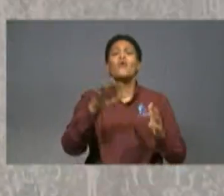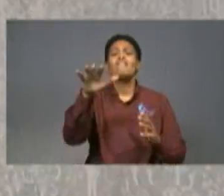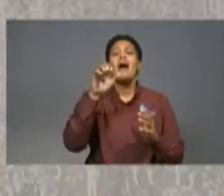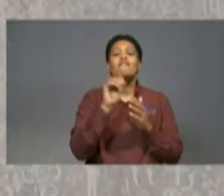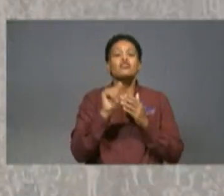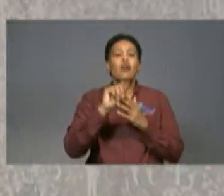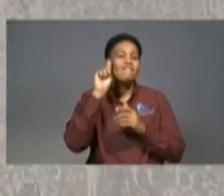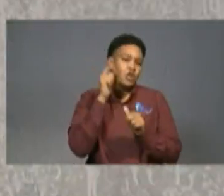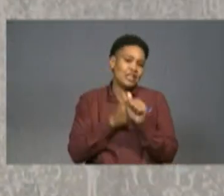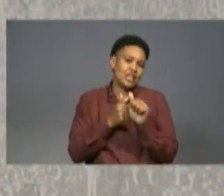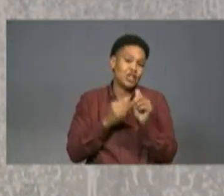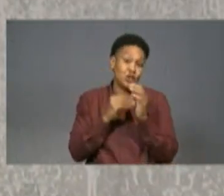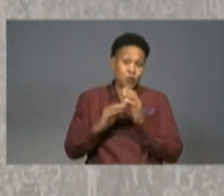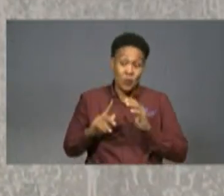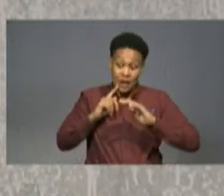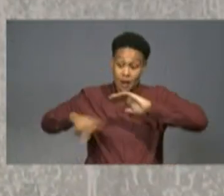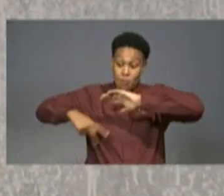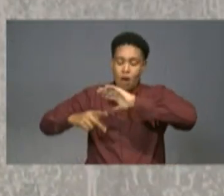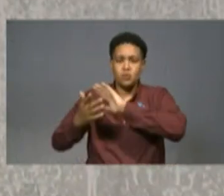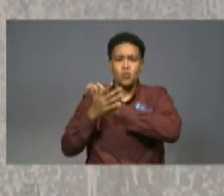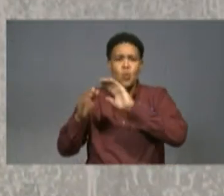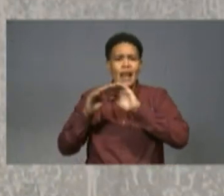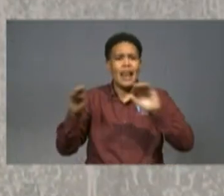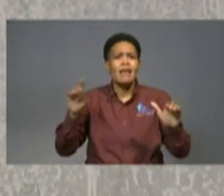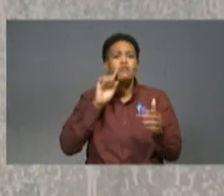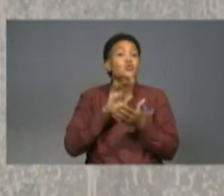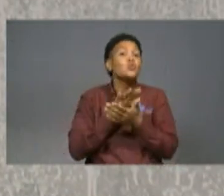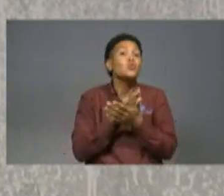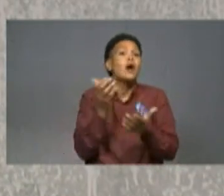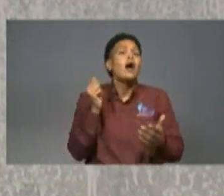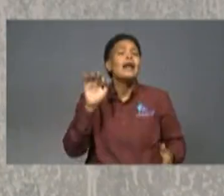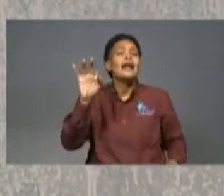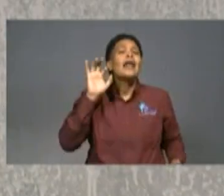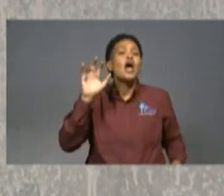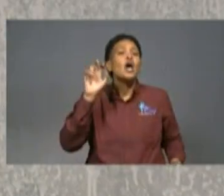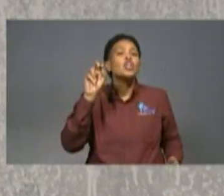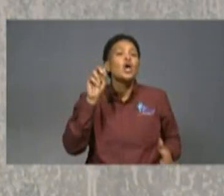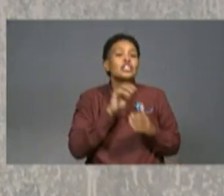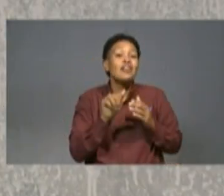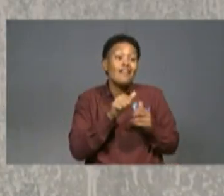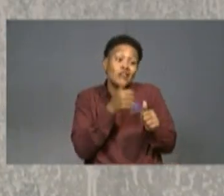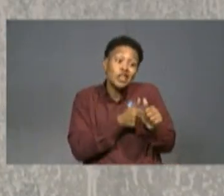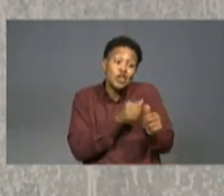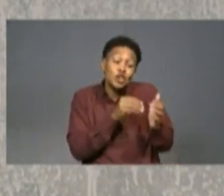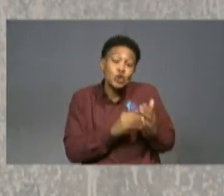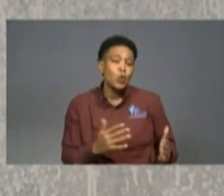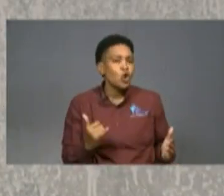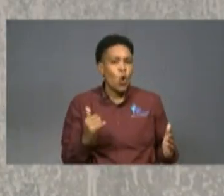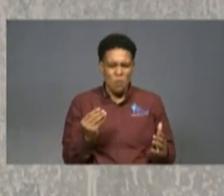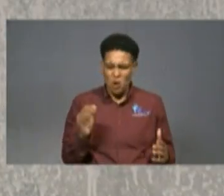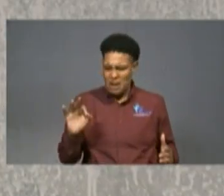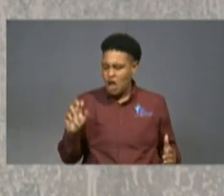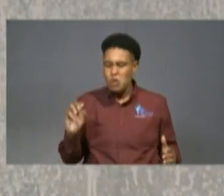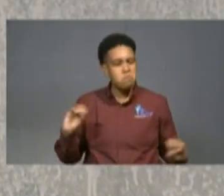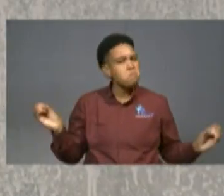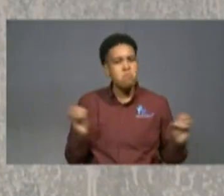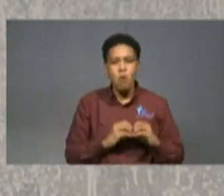per student at the primary level. The schools got $930 per student. We have now moved that